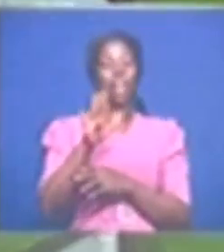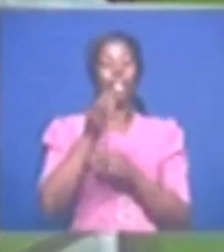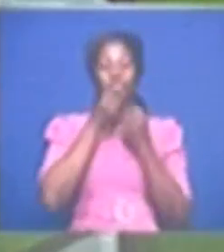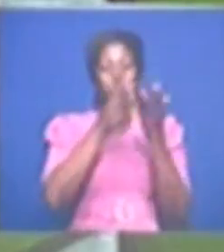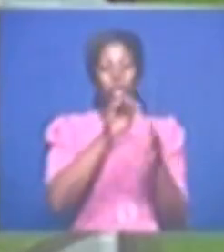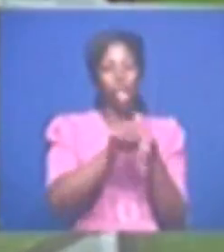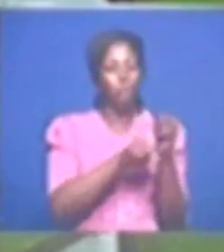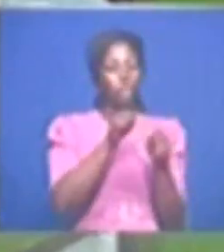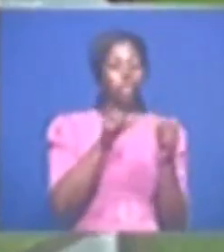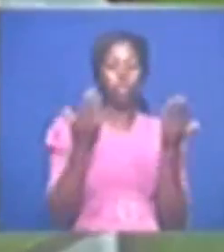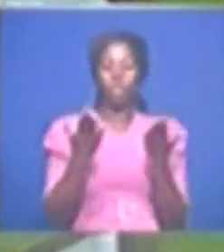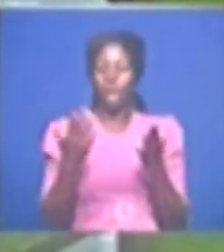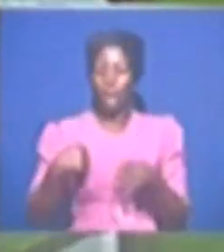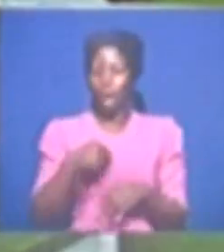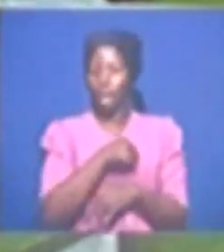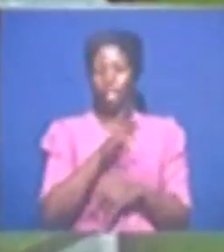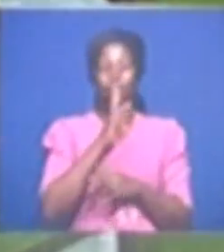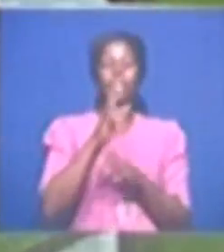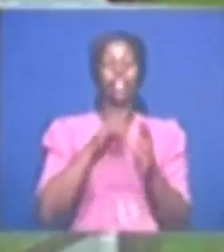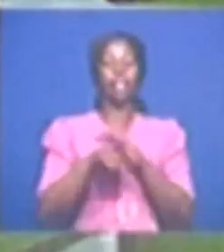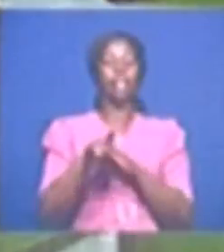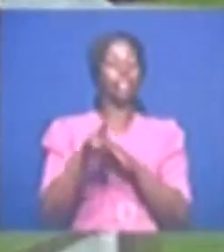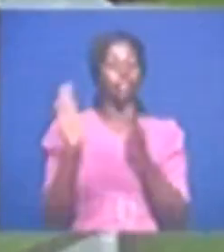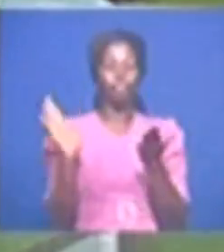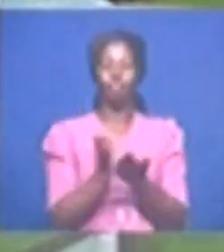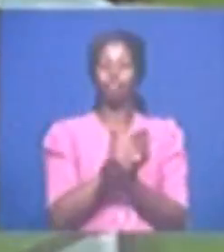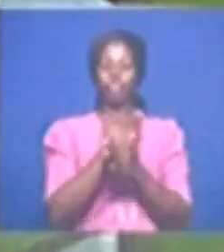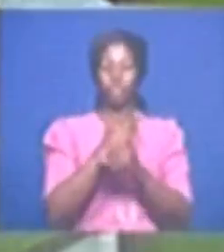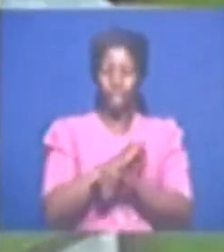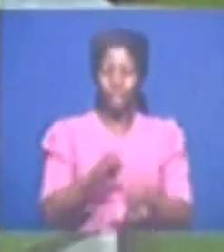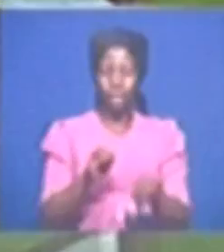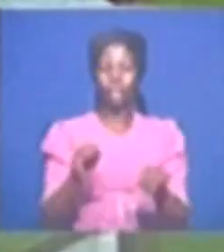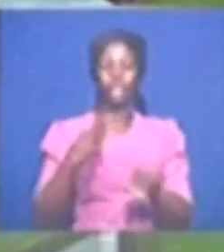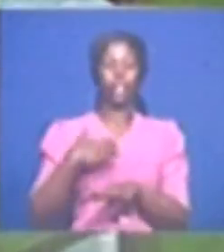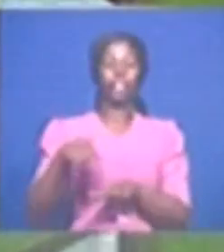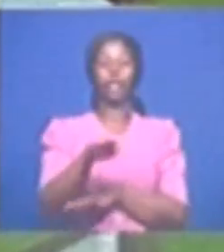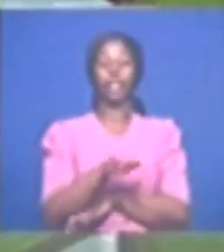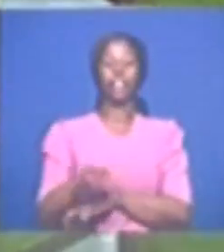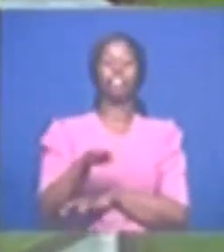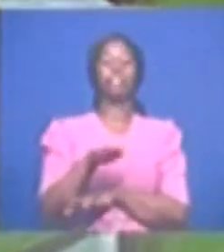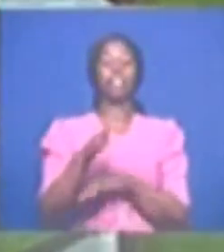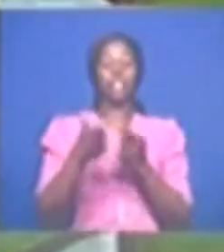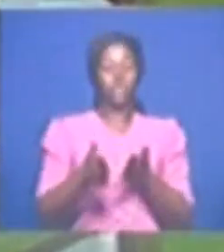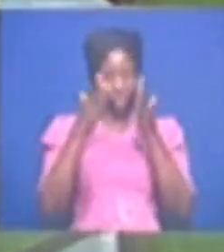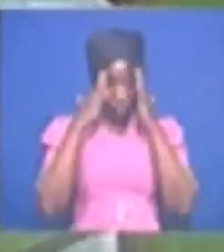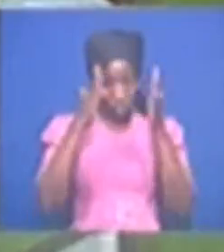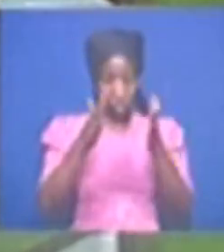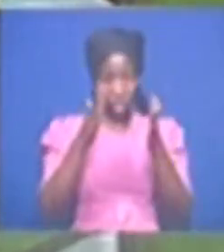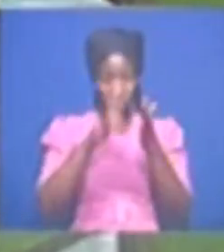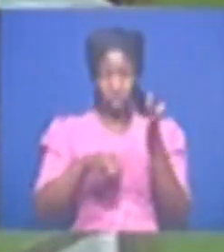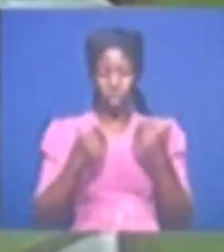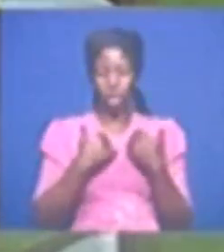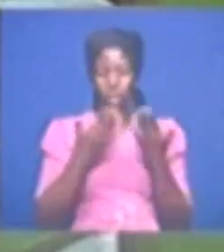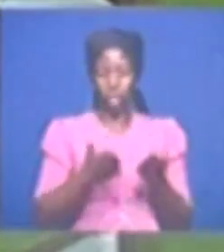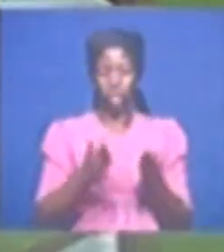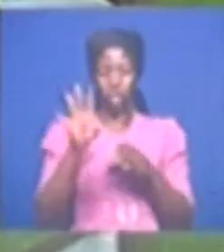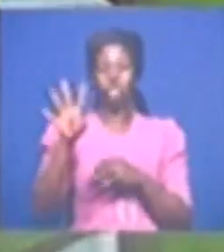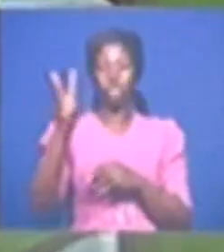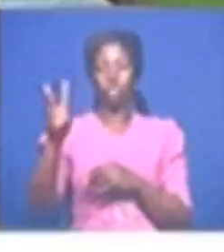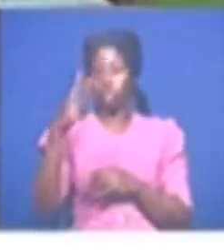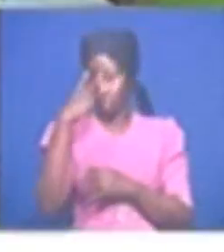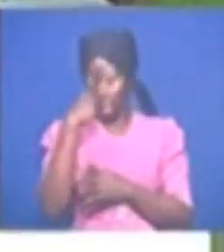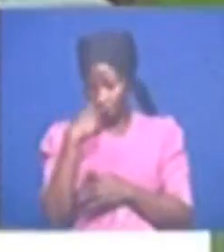we are trying to clean up our environment. But for now, let's focus on what we have at the moment. And 42 suspects charged with the loss